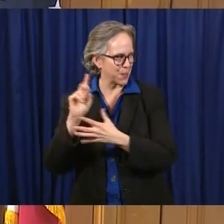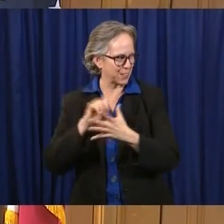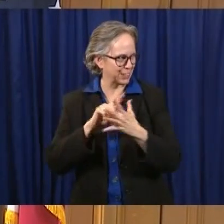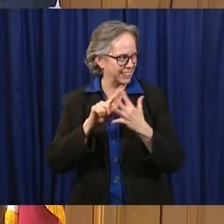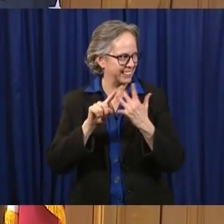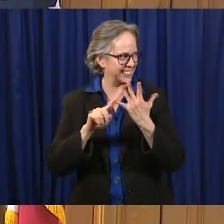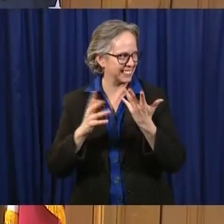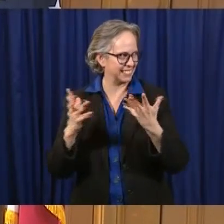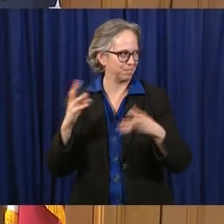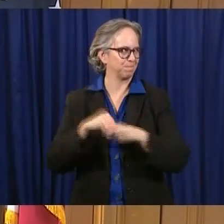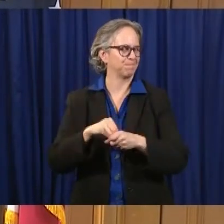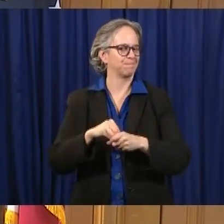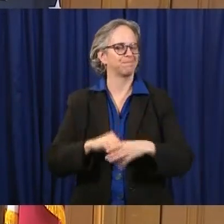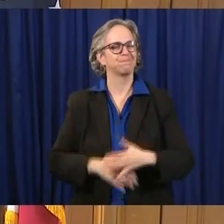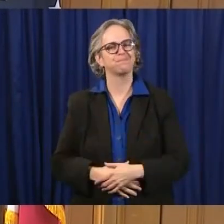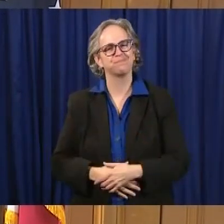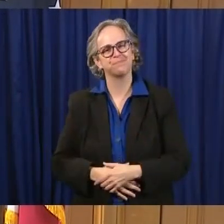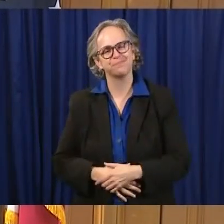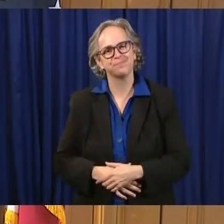Let me